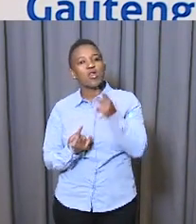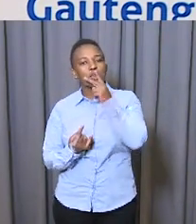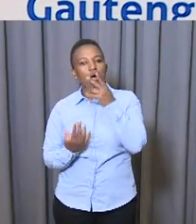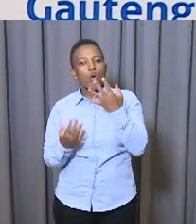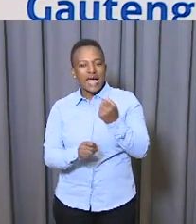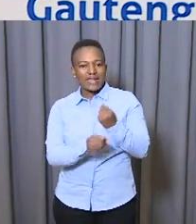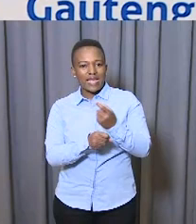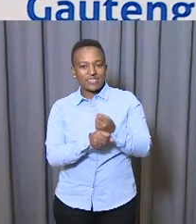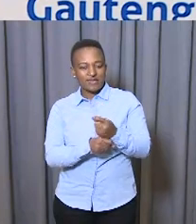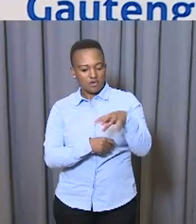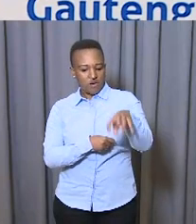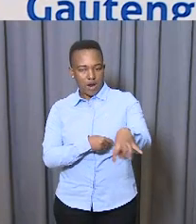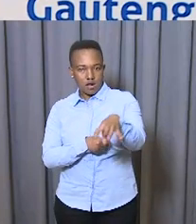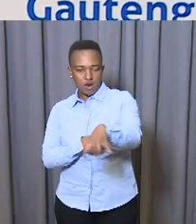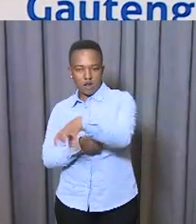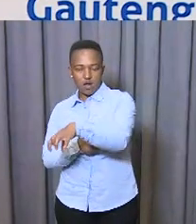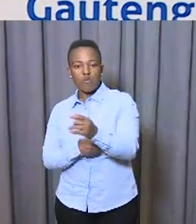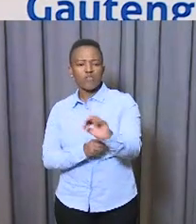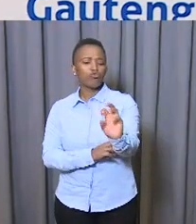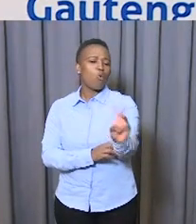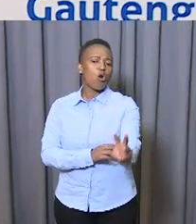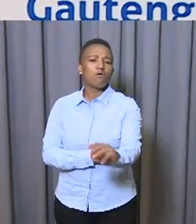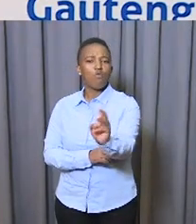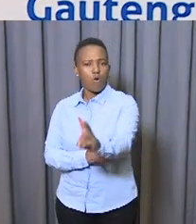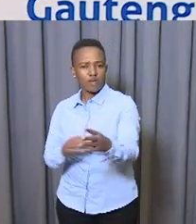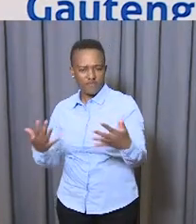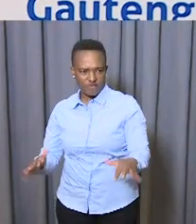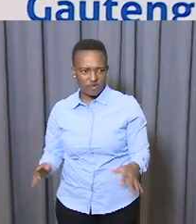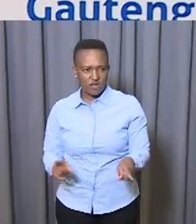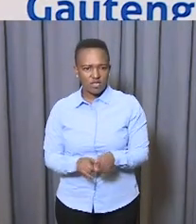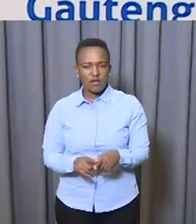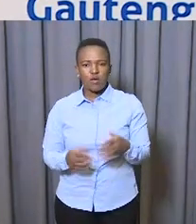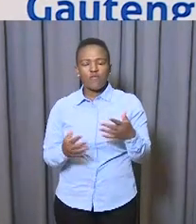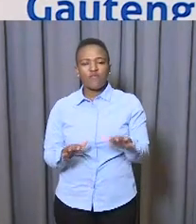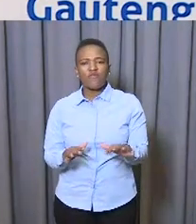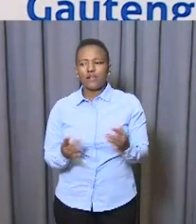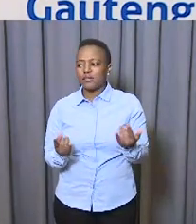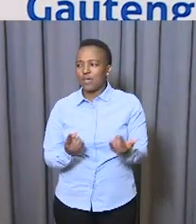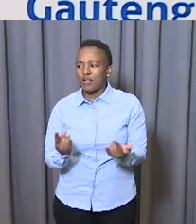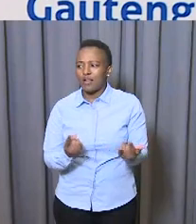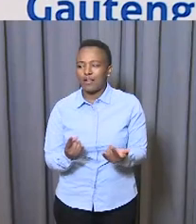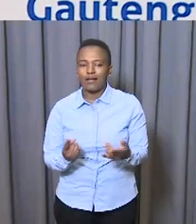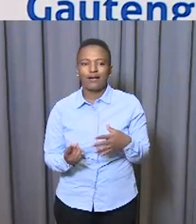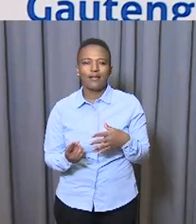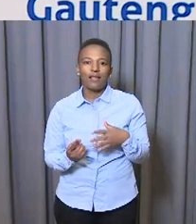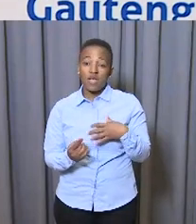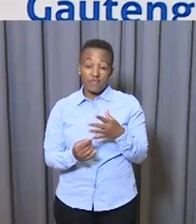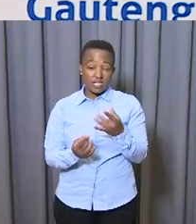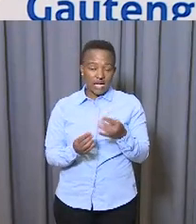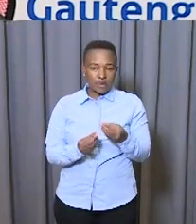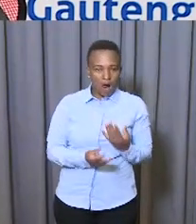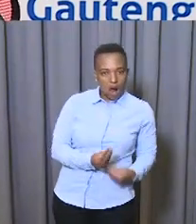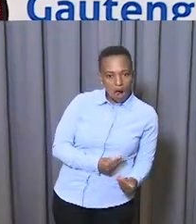ranks. And we warn all those that are selling mshoshapansi that their days are numbered. We have their